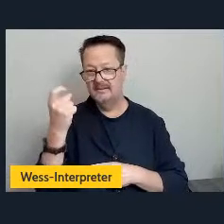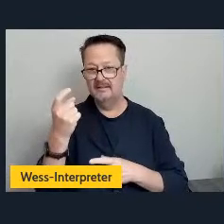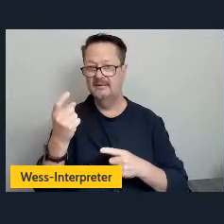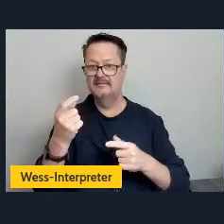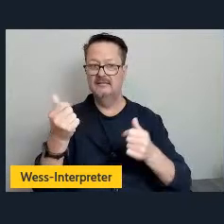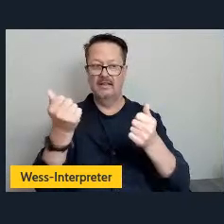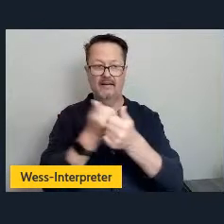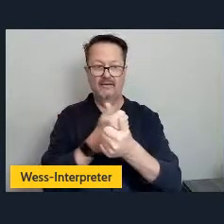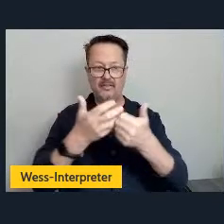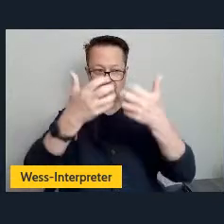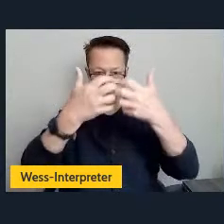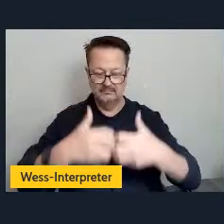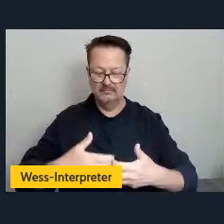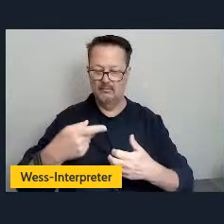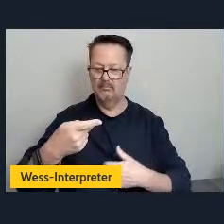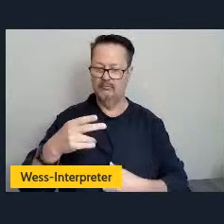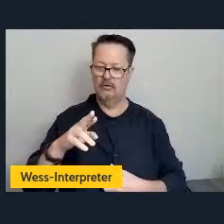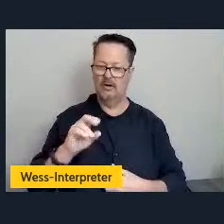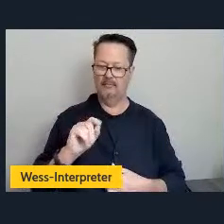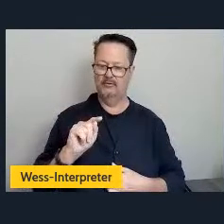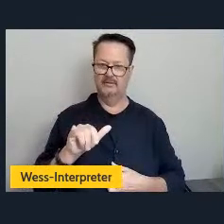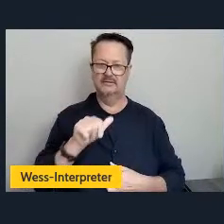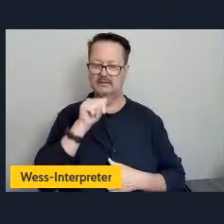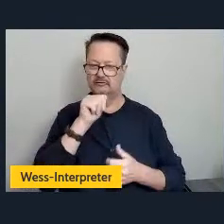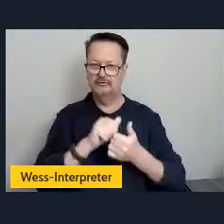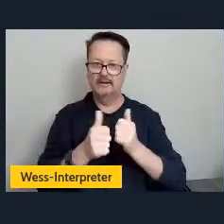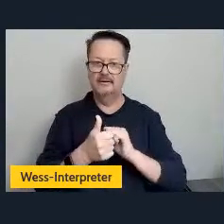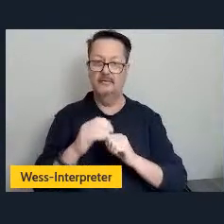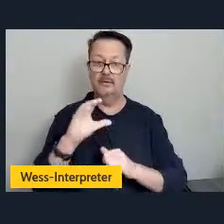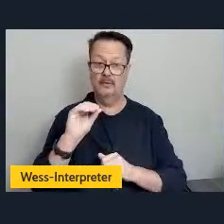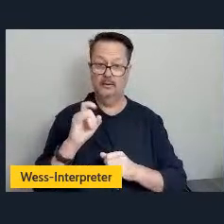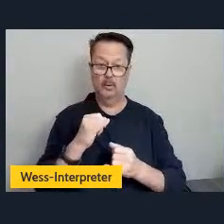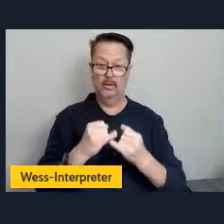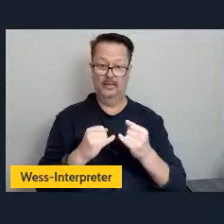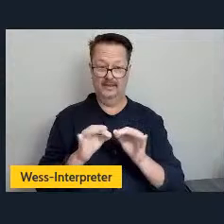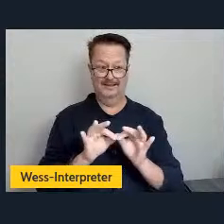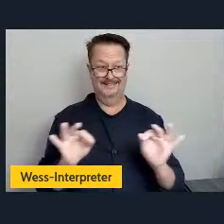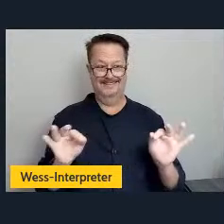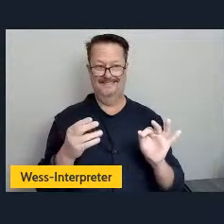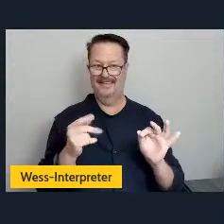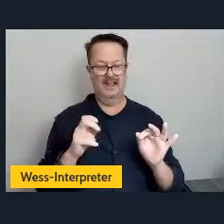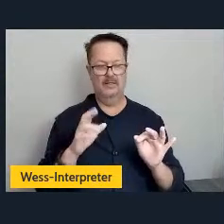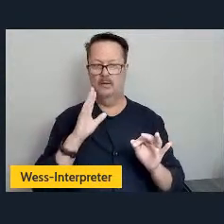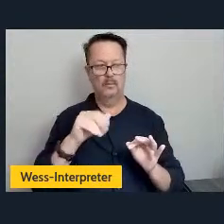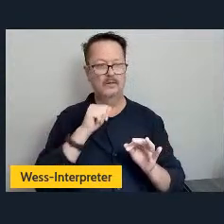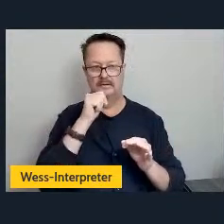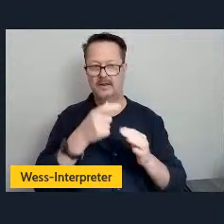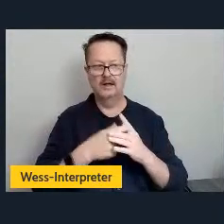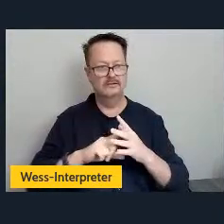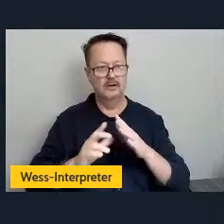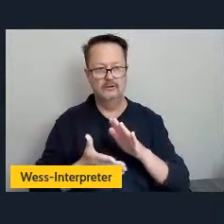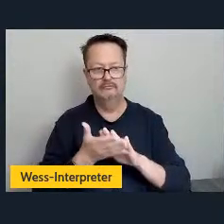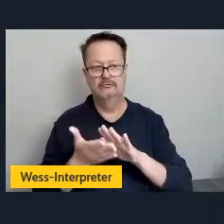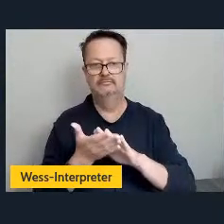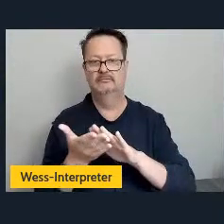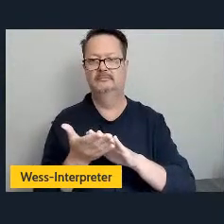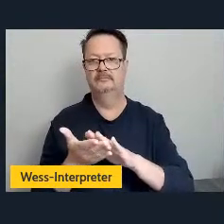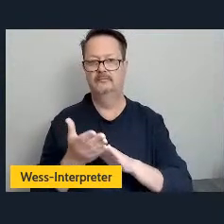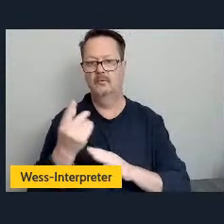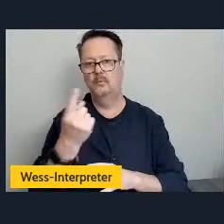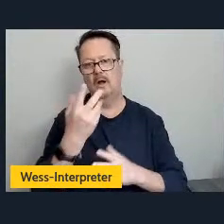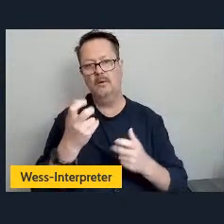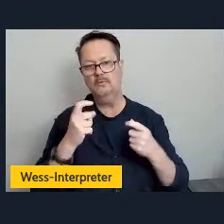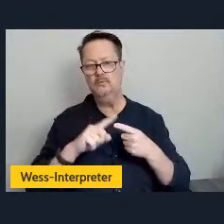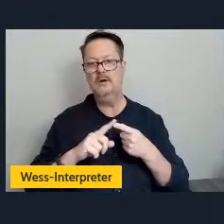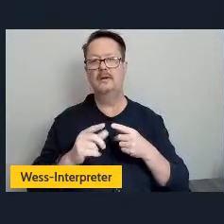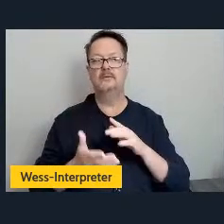change, then the code in the end of our handler will not be executed. And since we want to always execute